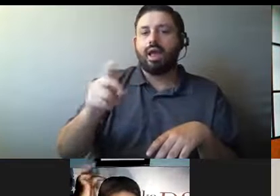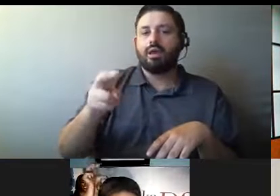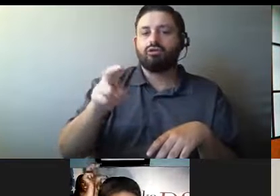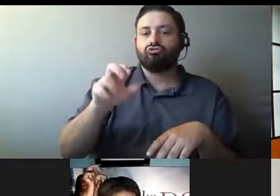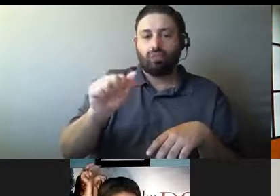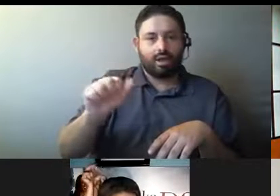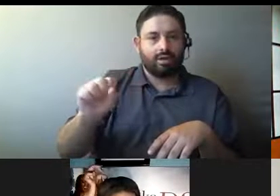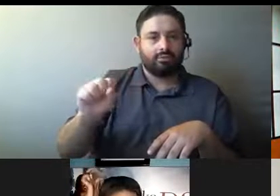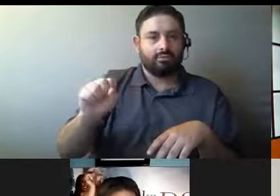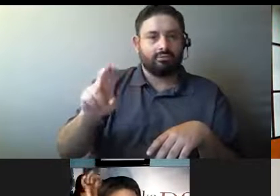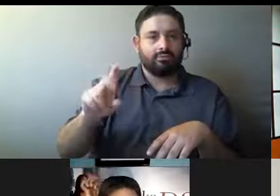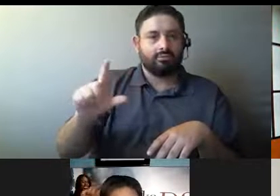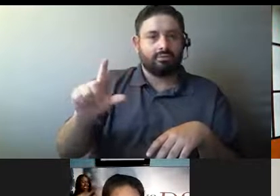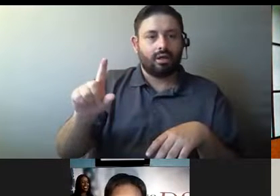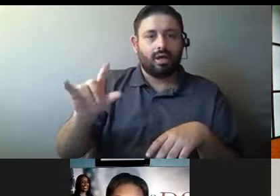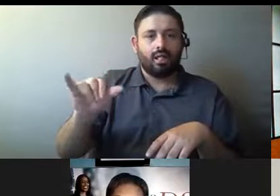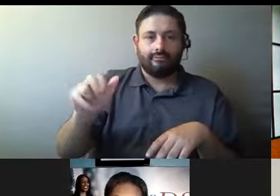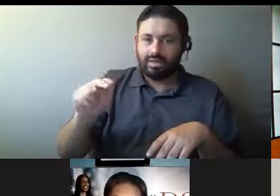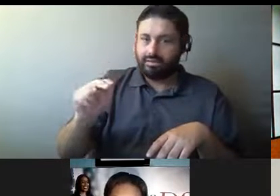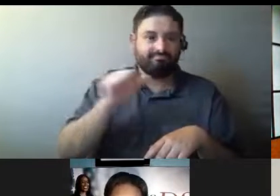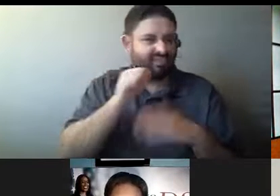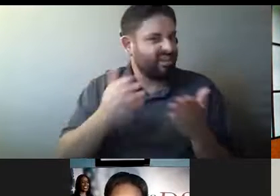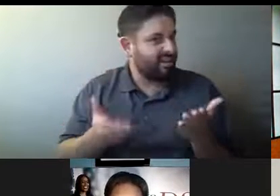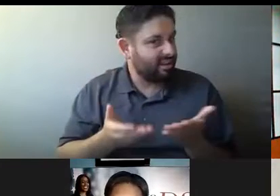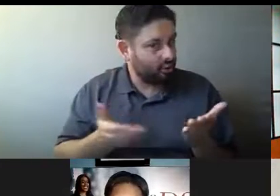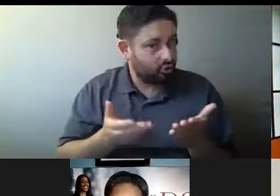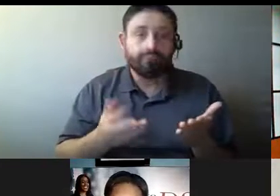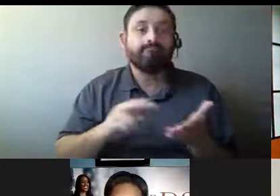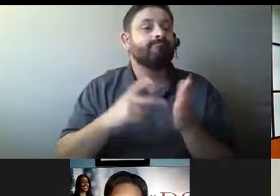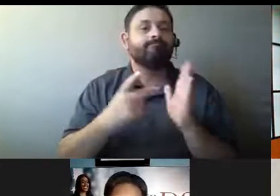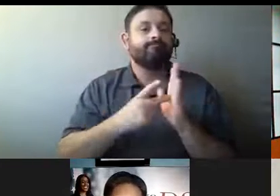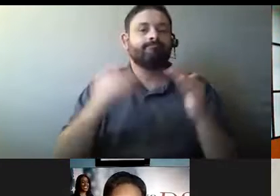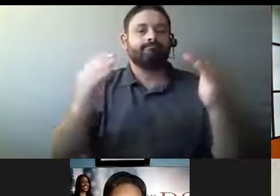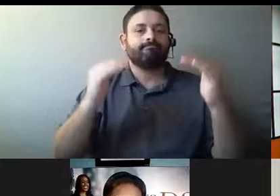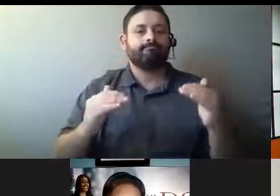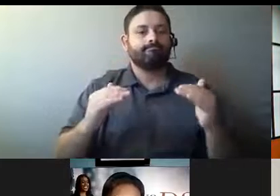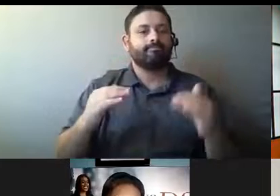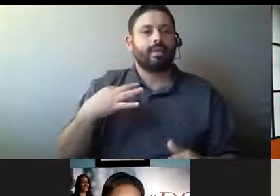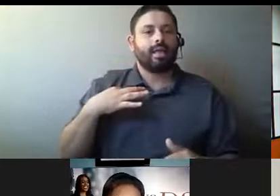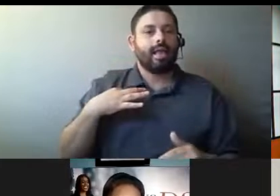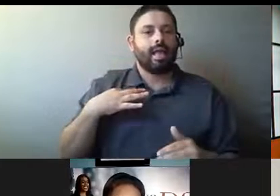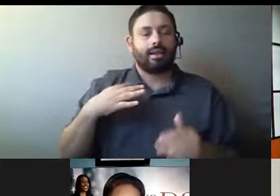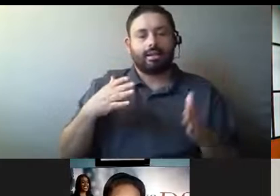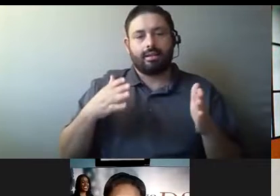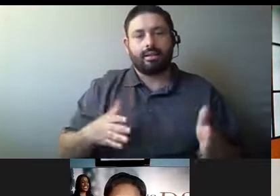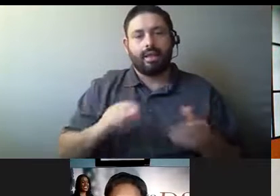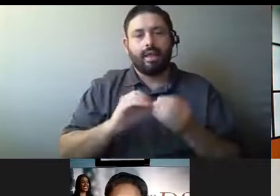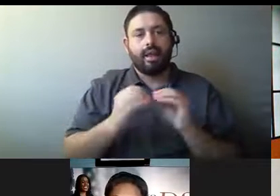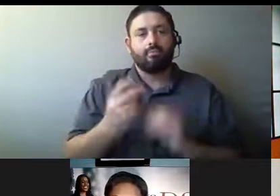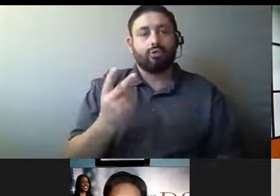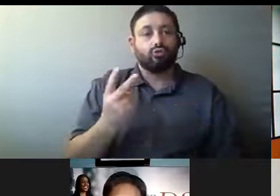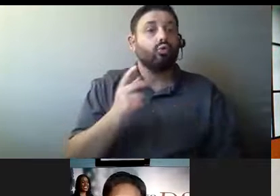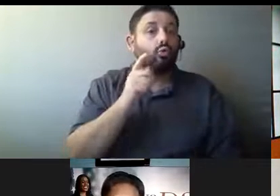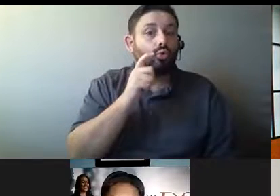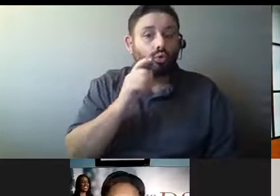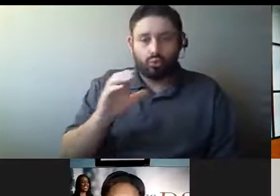do not see Mrs. Sullivan here. And so we will go to candidate number 2 on the list, which is